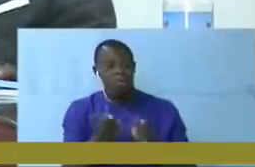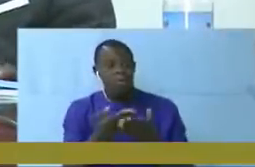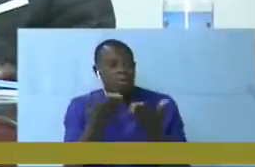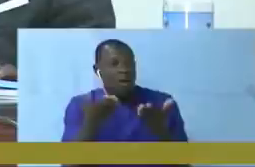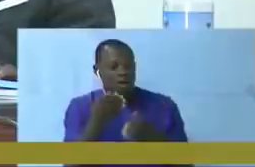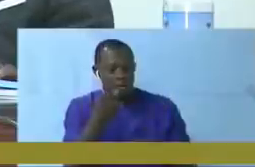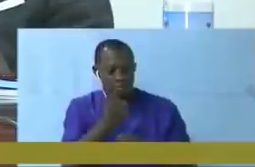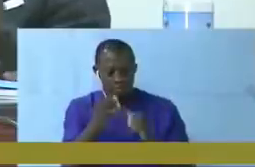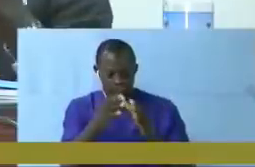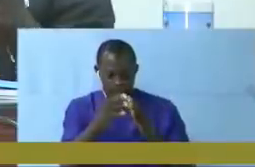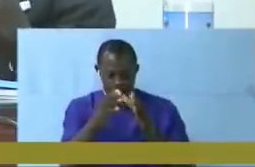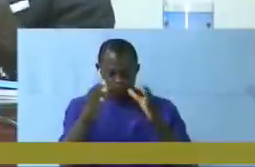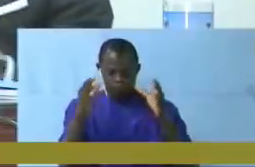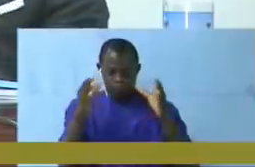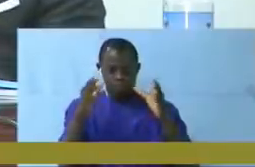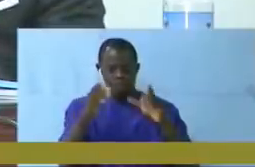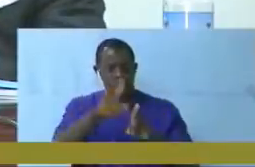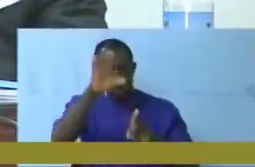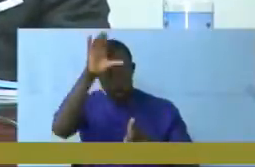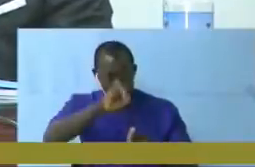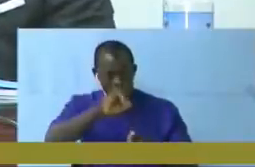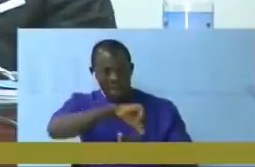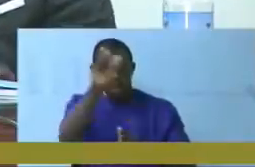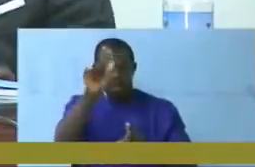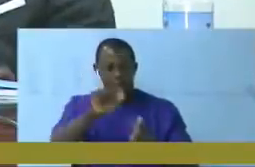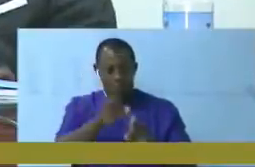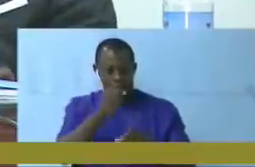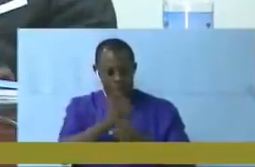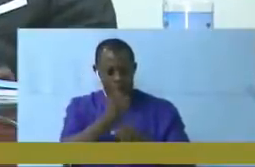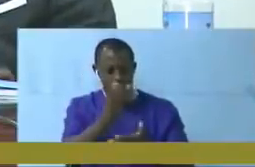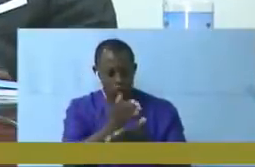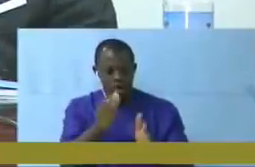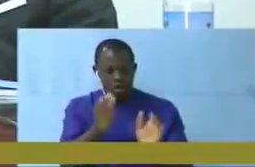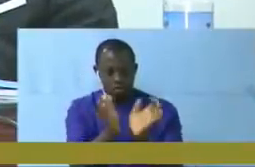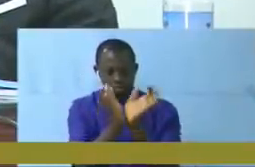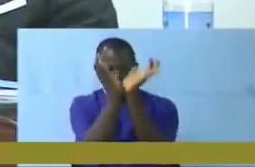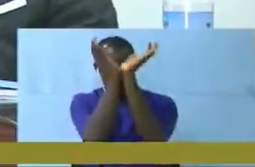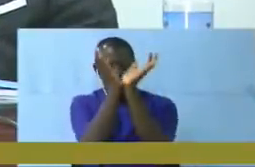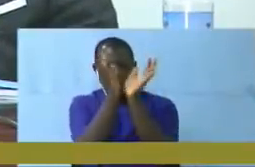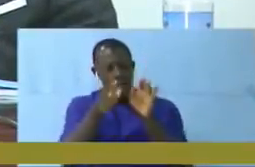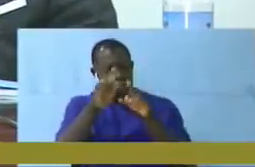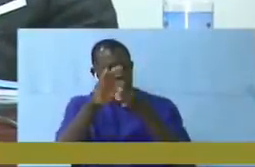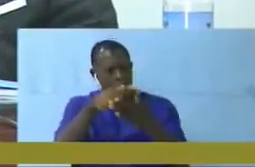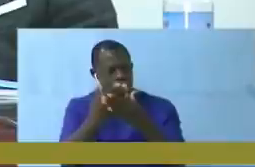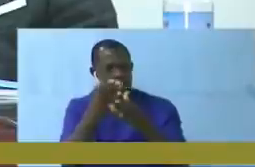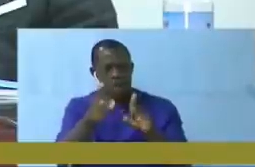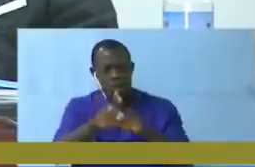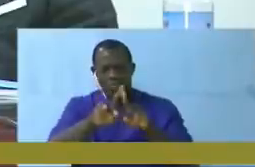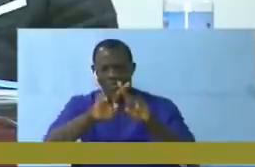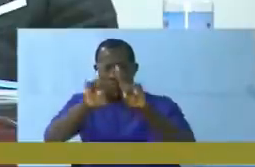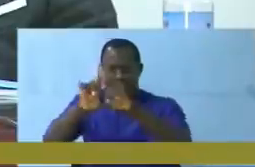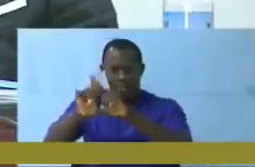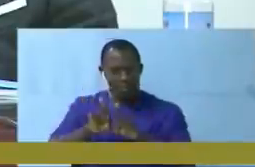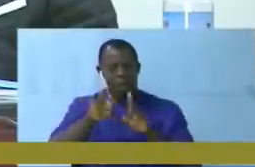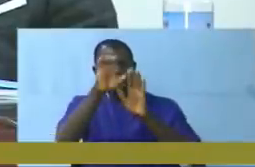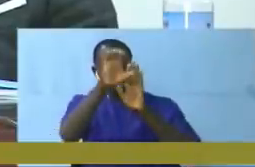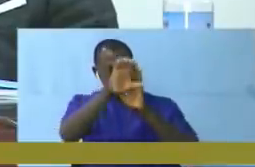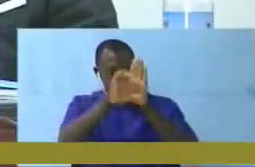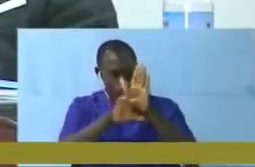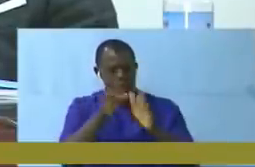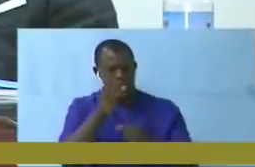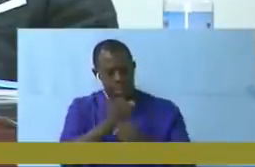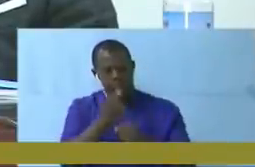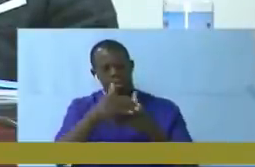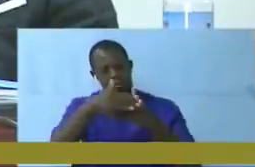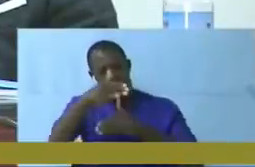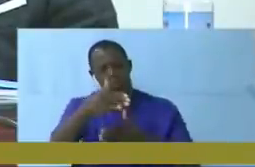your horizon and gives you a basis for comparison. Lolu amna solo lol ndax dina gëna yaatal li nga xamne modi